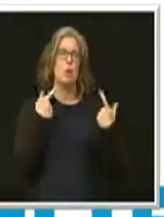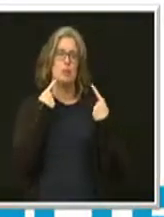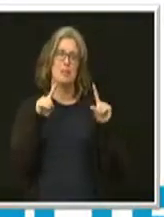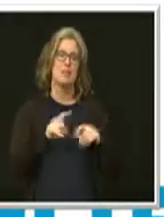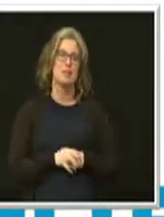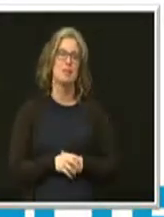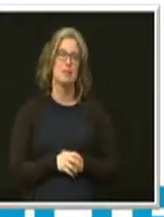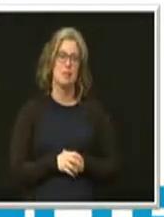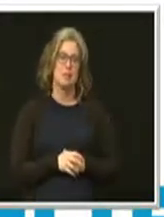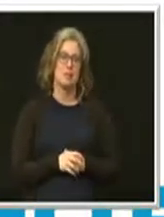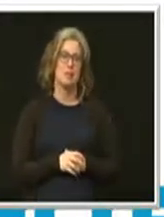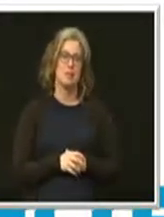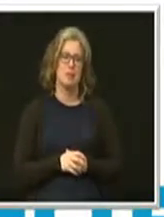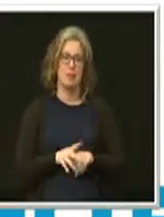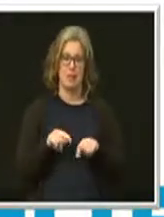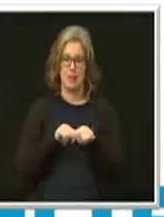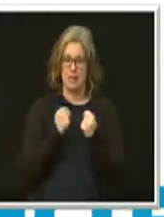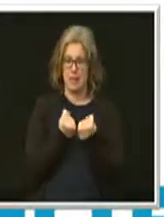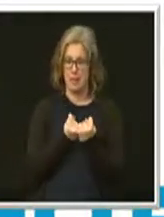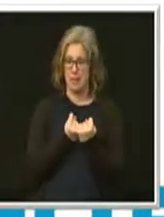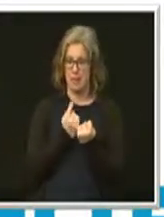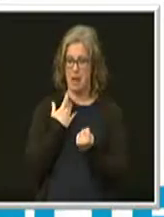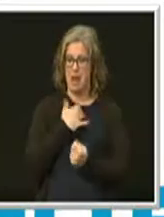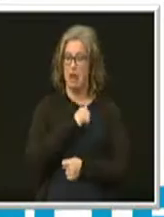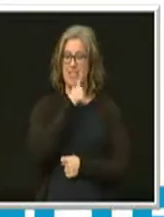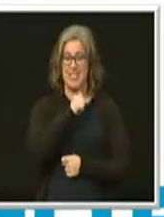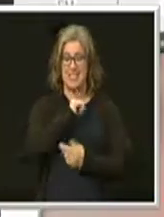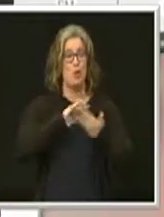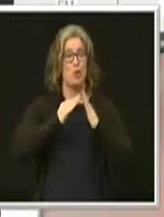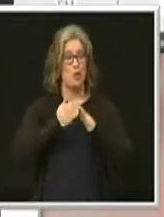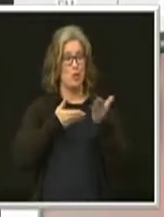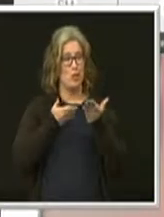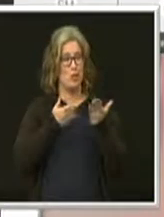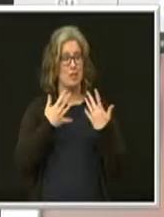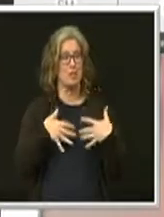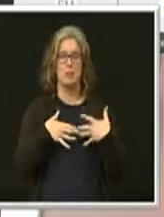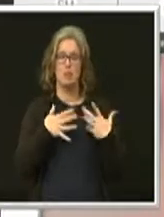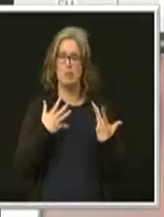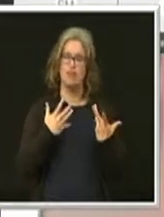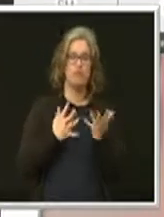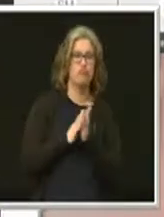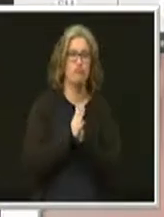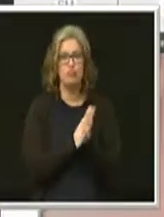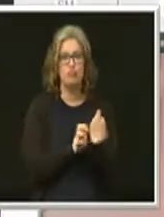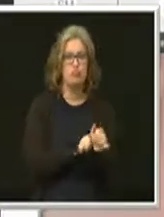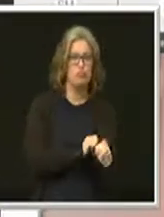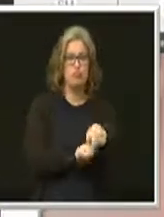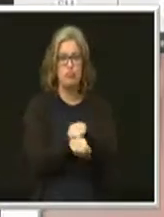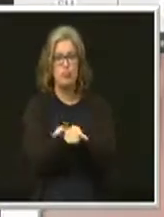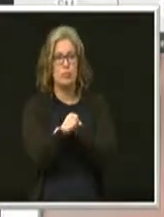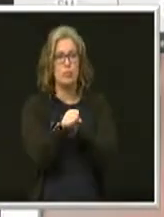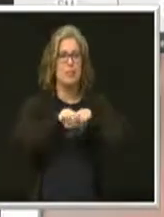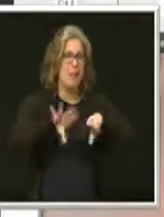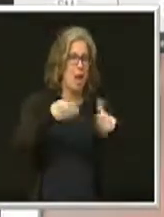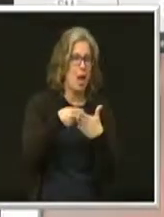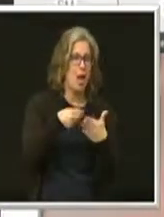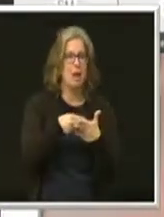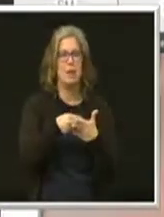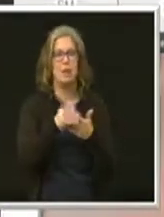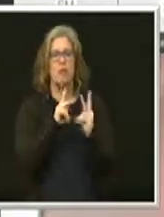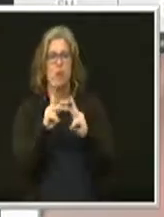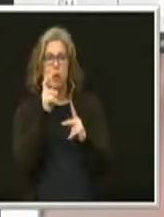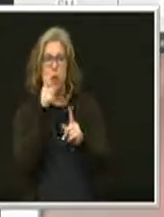success. The team at our Resilience and Community Services has been on the front lines of this, sending money to